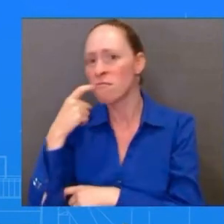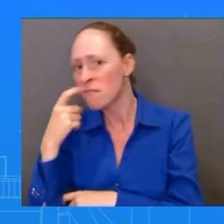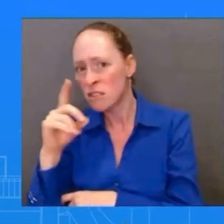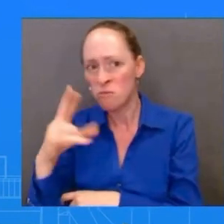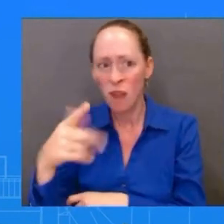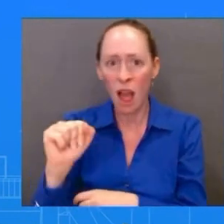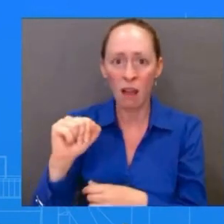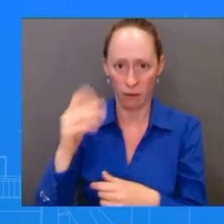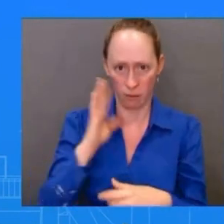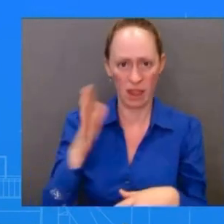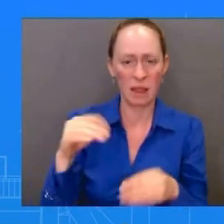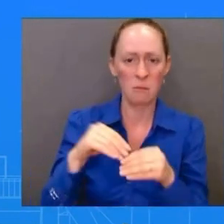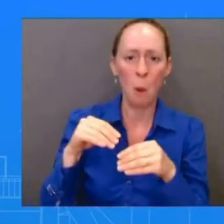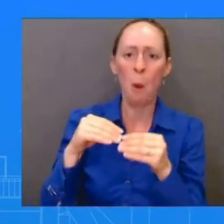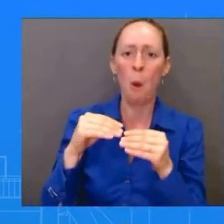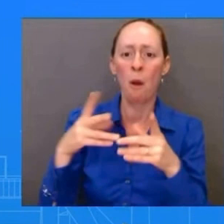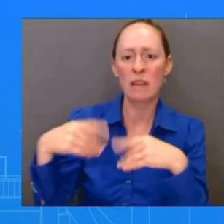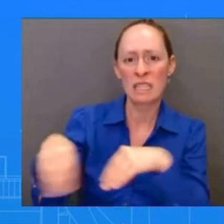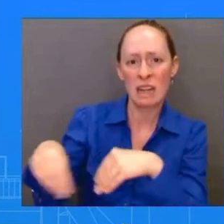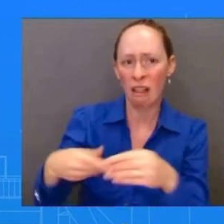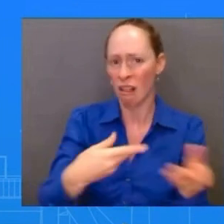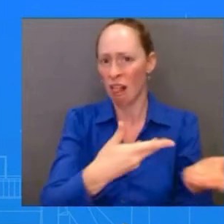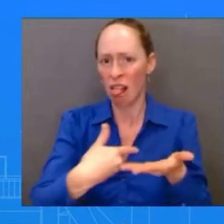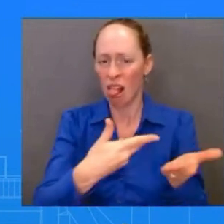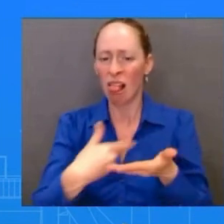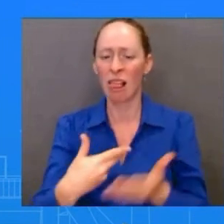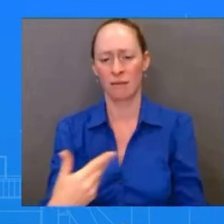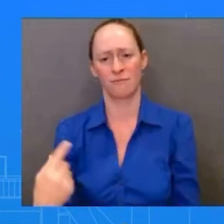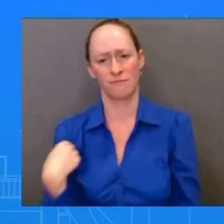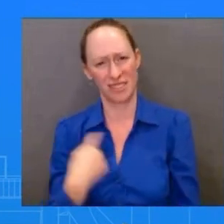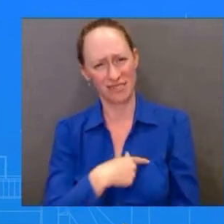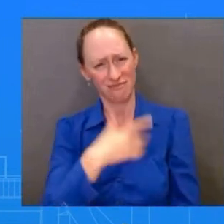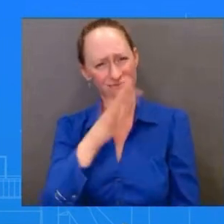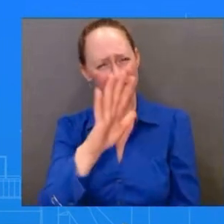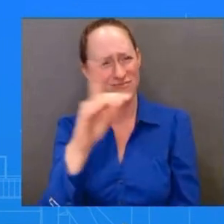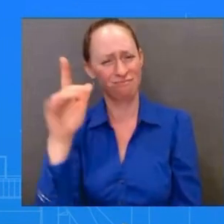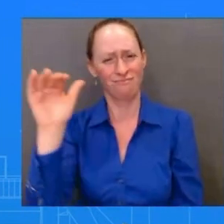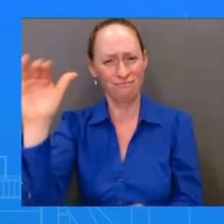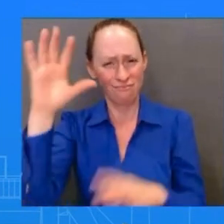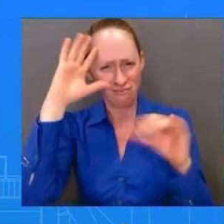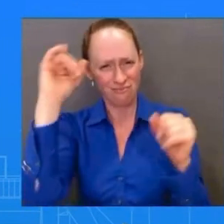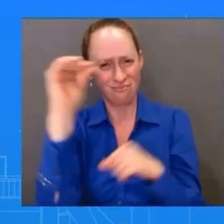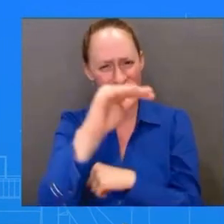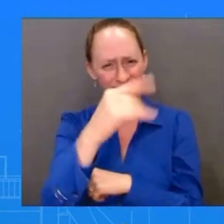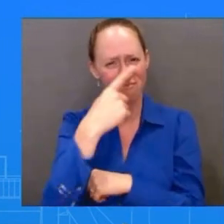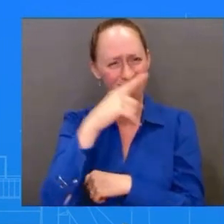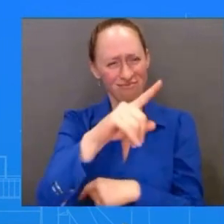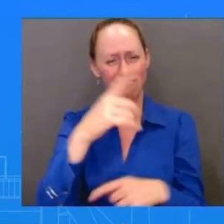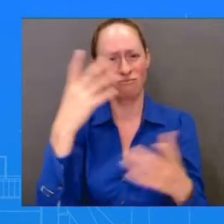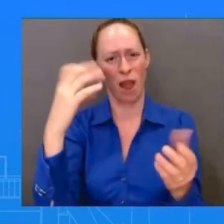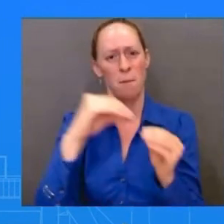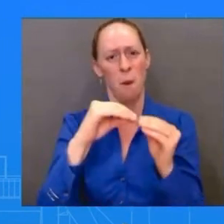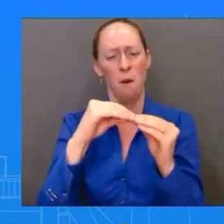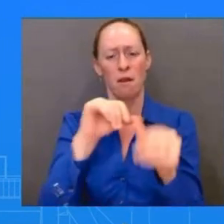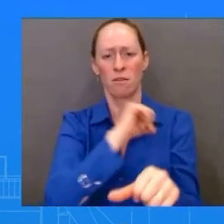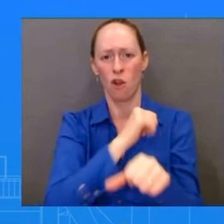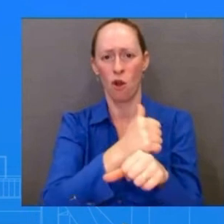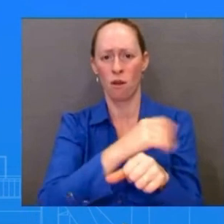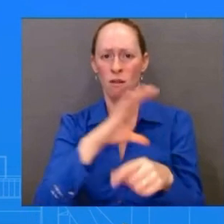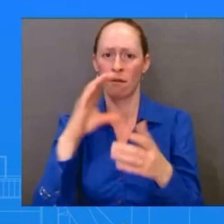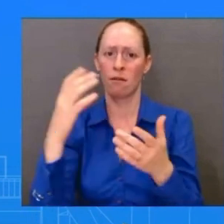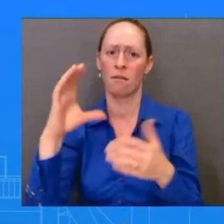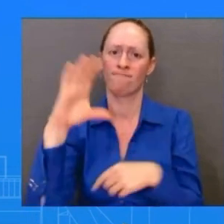the deadly substance being illegally imported from China. Congressional Republicans